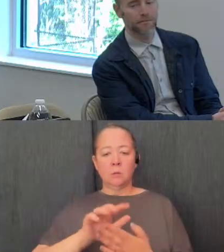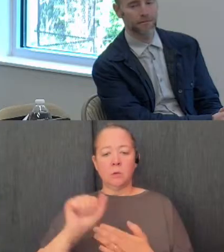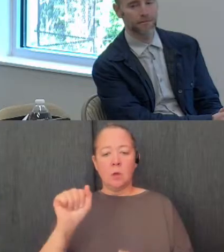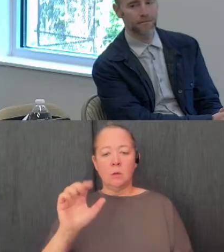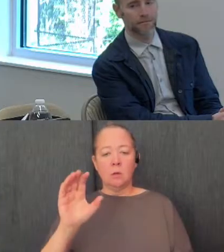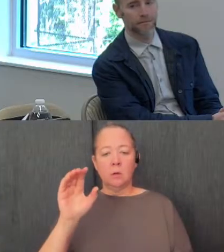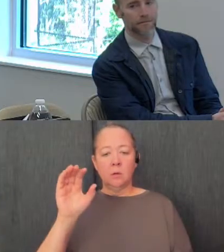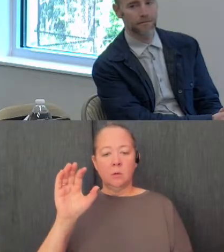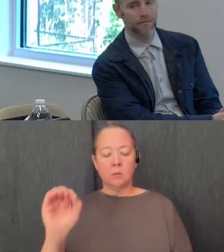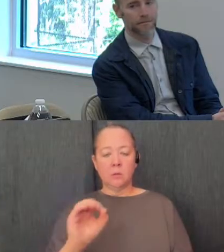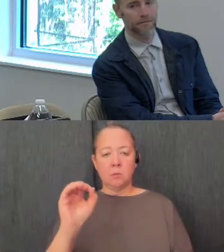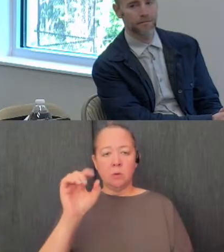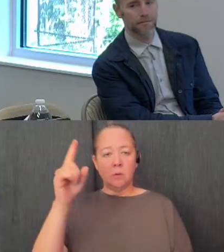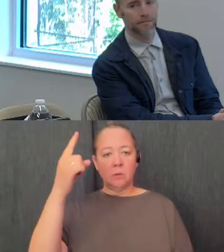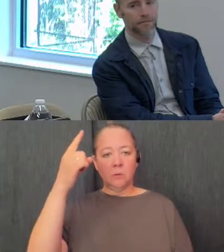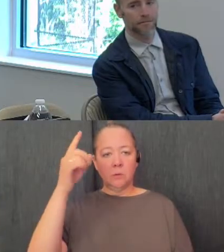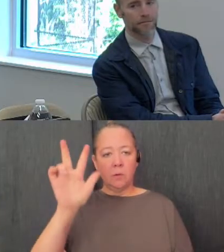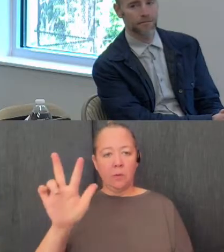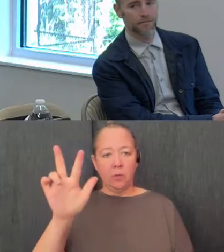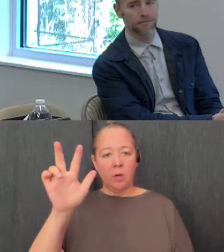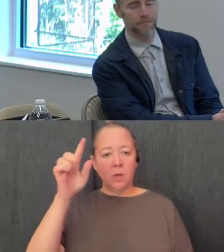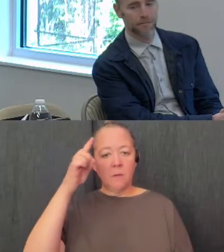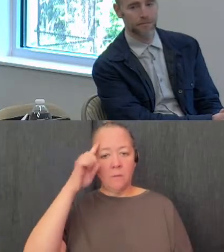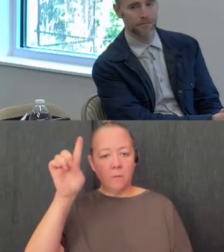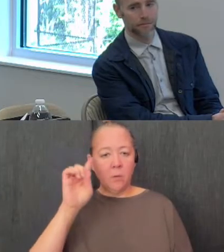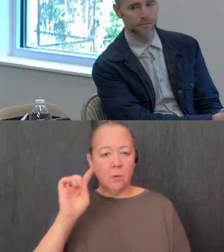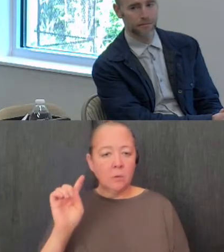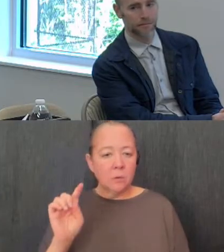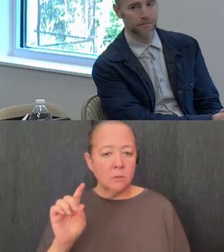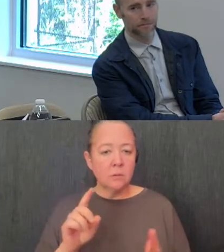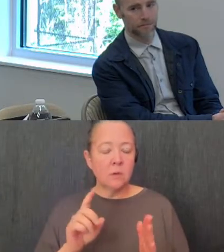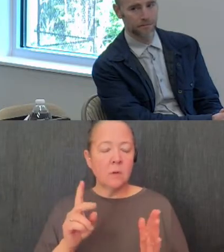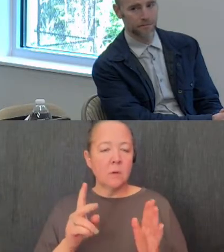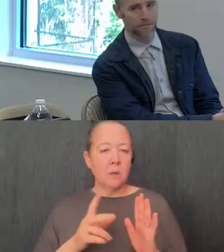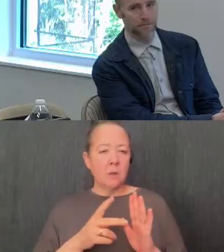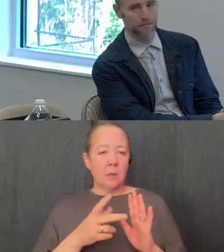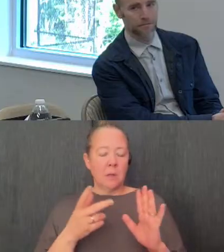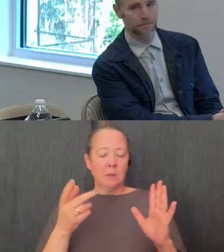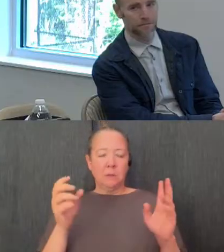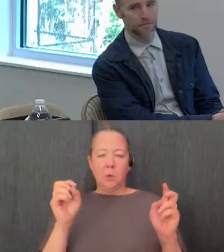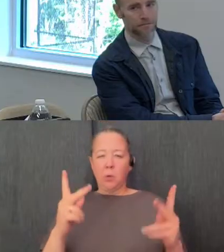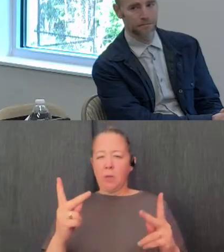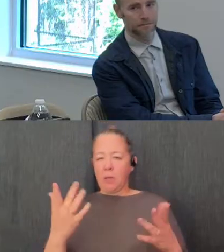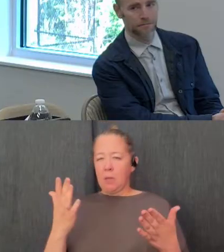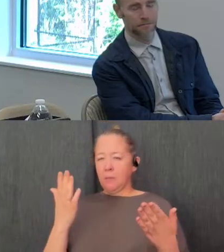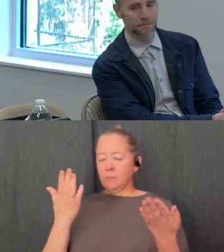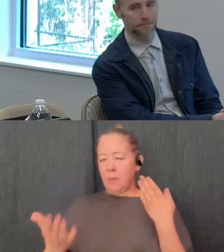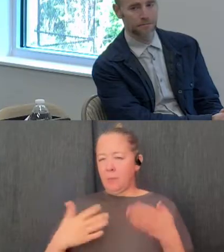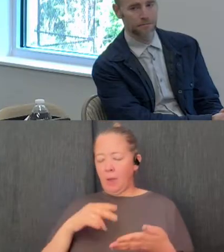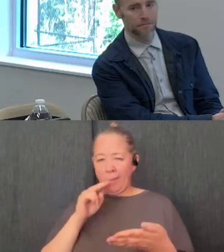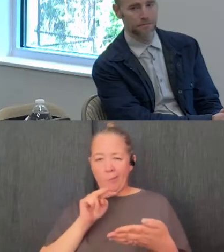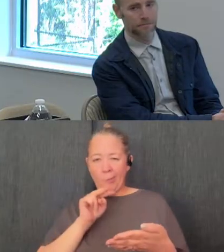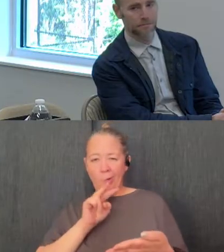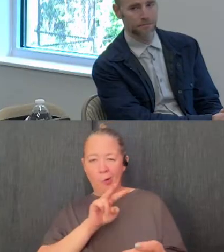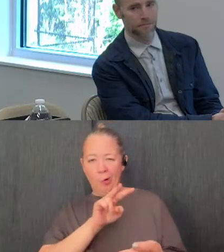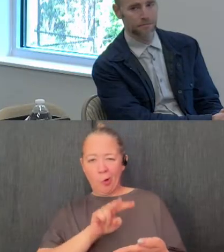Okay, I must be working off a slightly different one, but it's hundreds of dollars, not thousands.